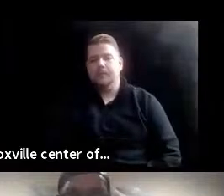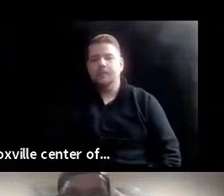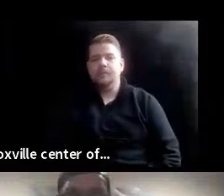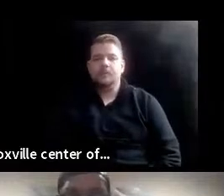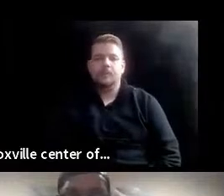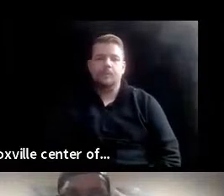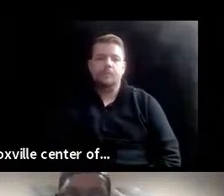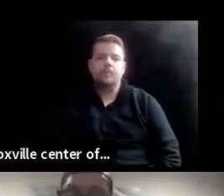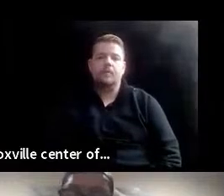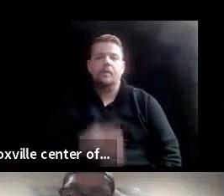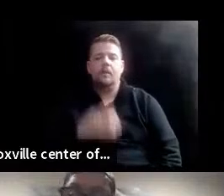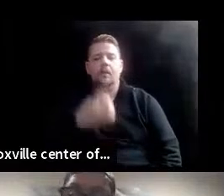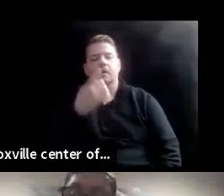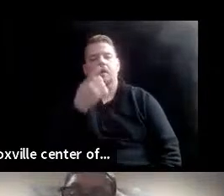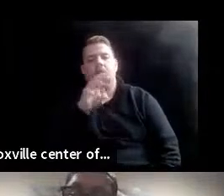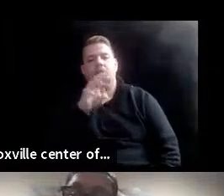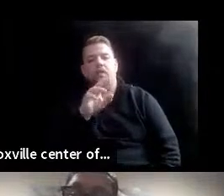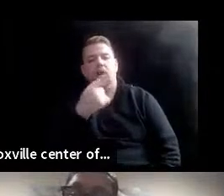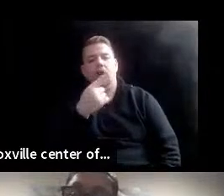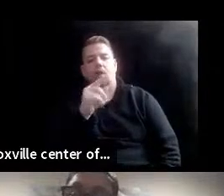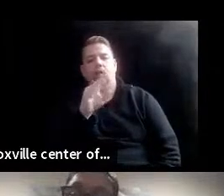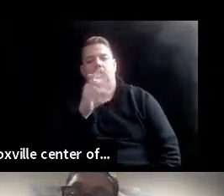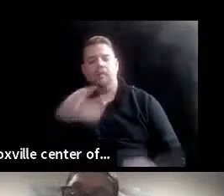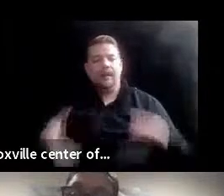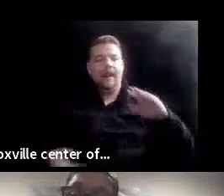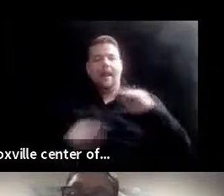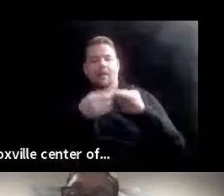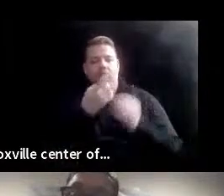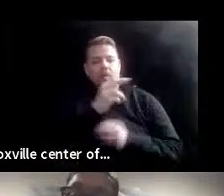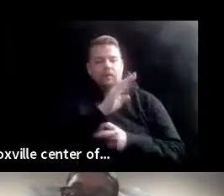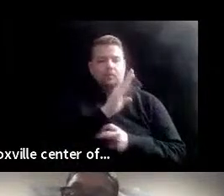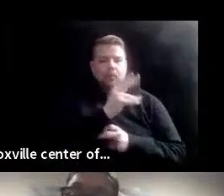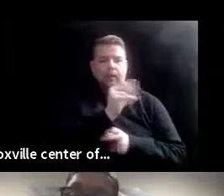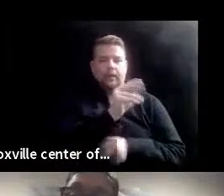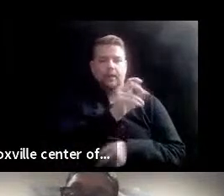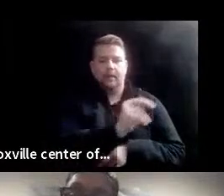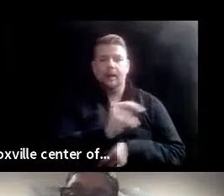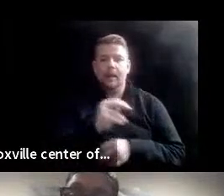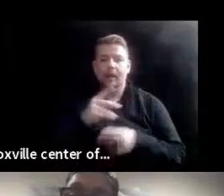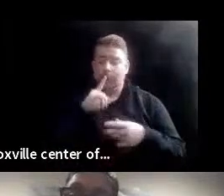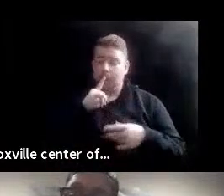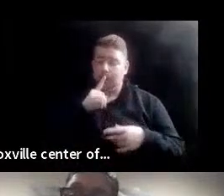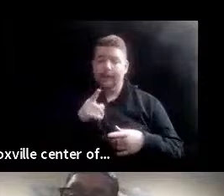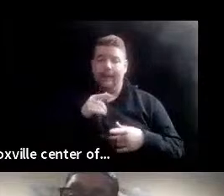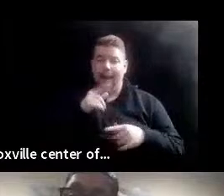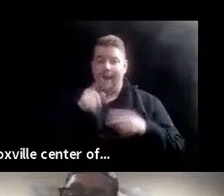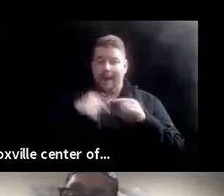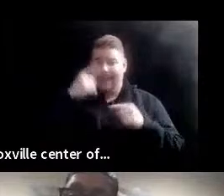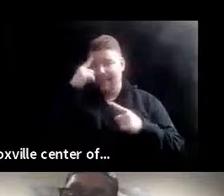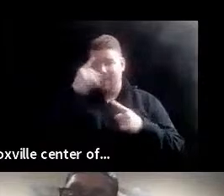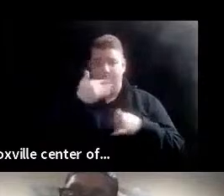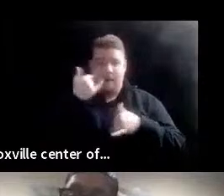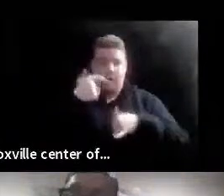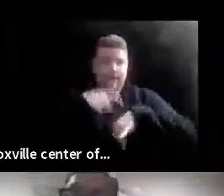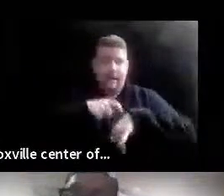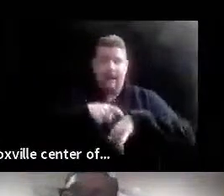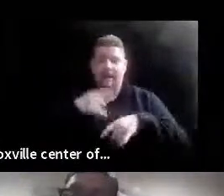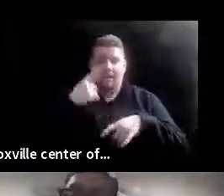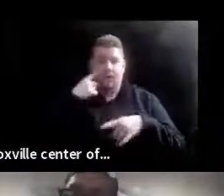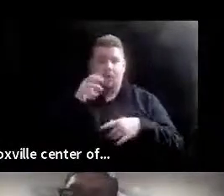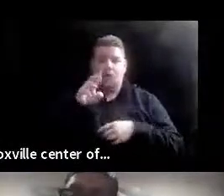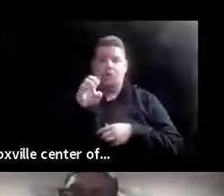And Dr. Gocher, I'd like just to add to what Dr. Buchanan said. I can't think of a better time to have a reset for